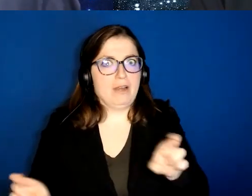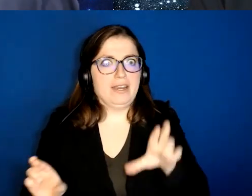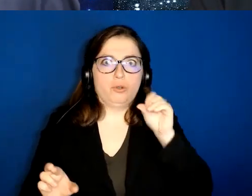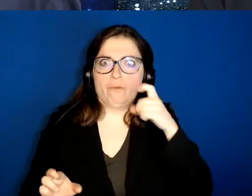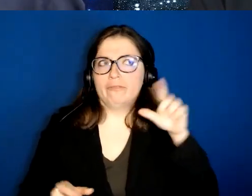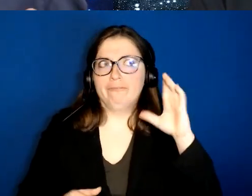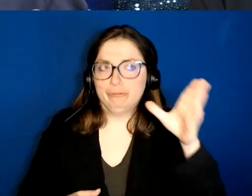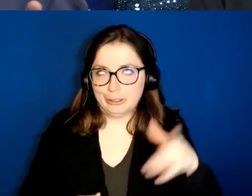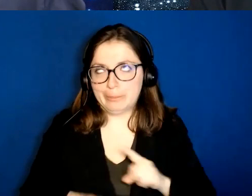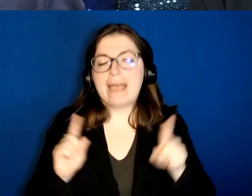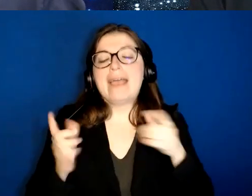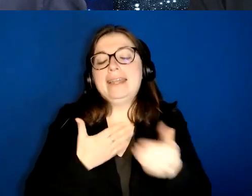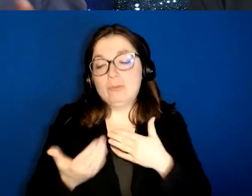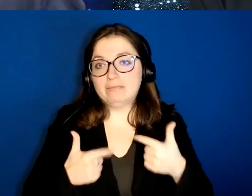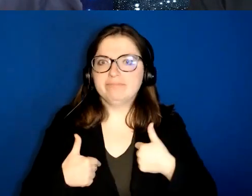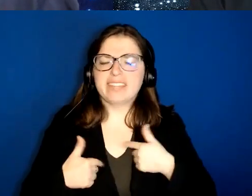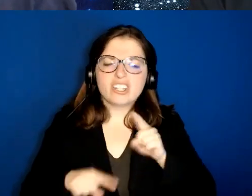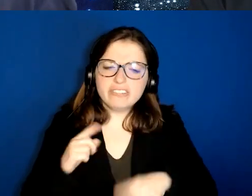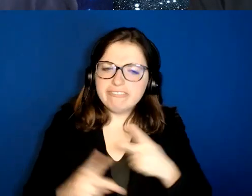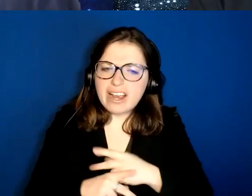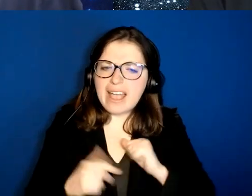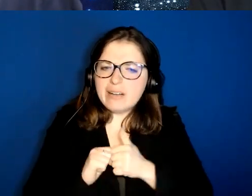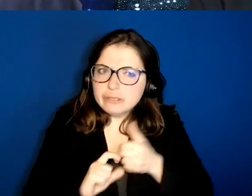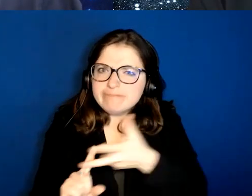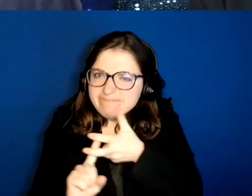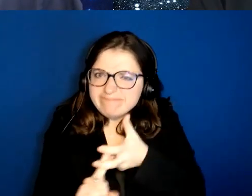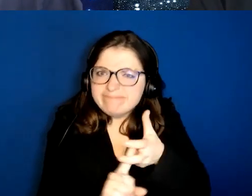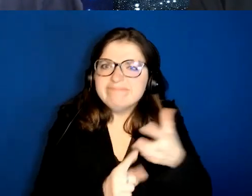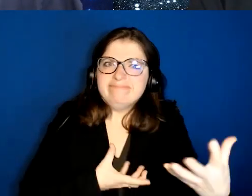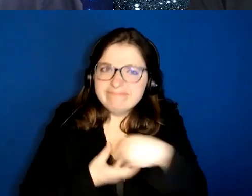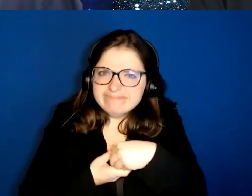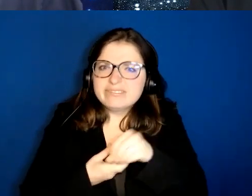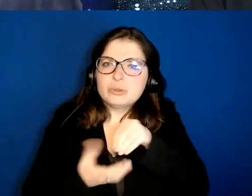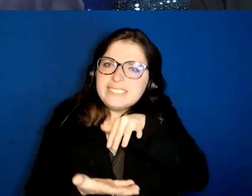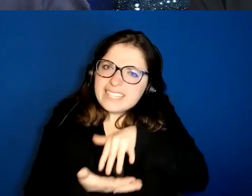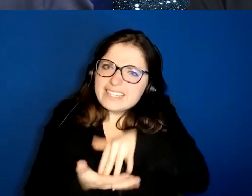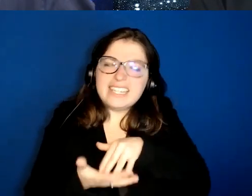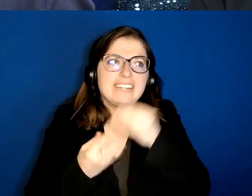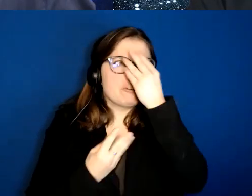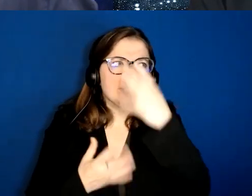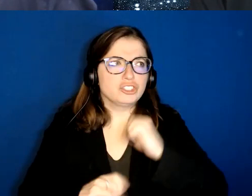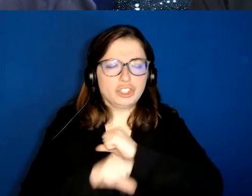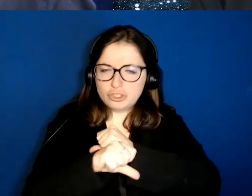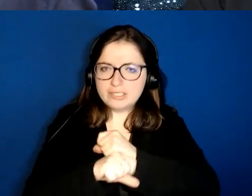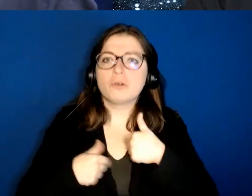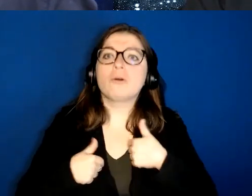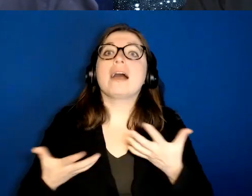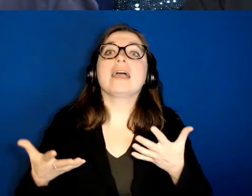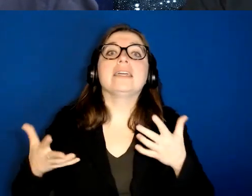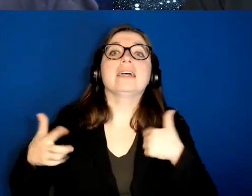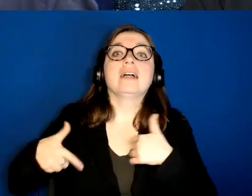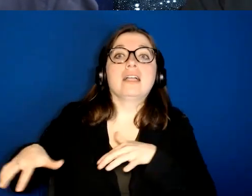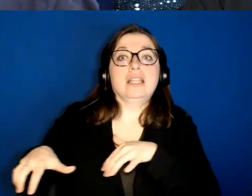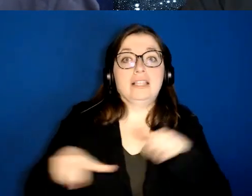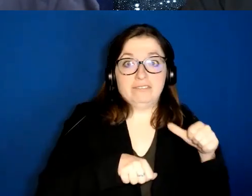couldn't figure out how to get students interested in studying information security. So I took a sabbatical. I actually went to the CISI conference